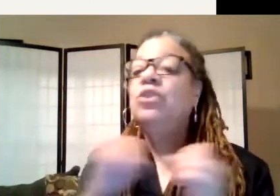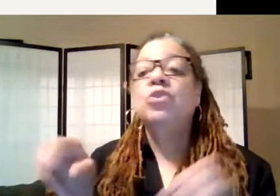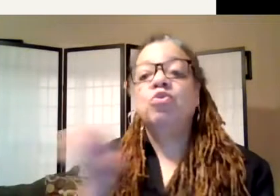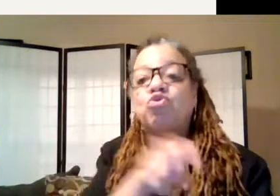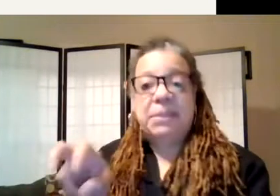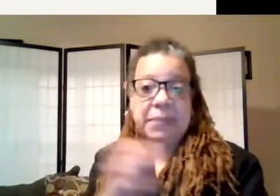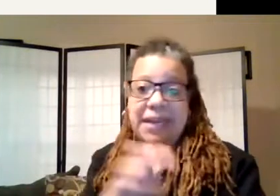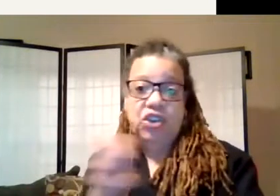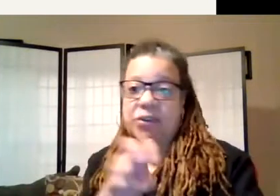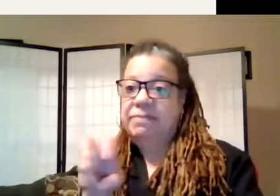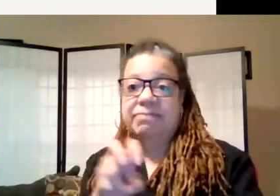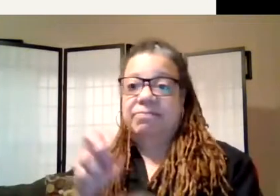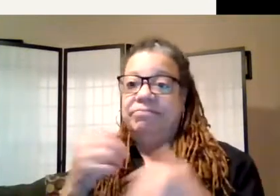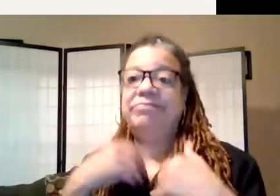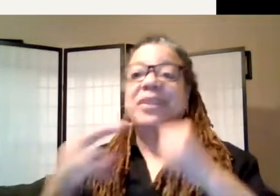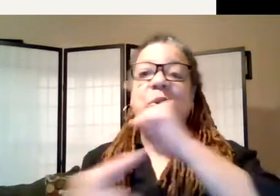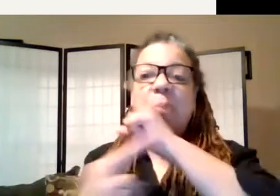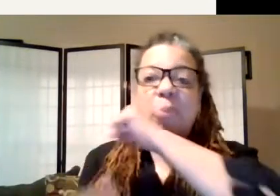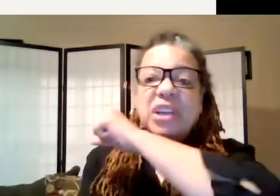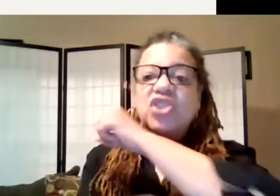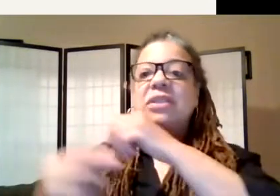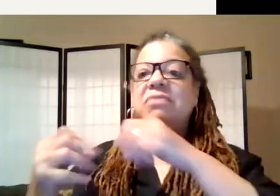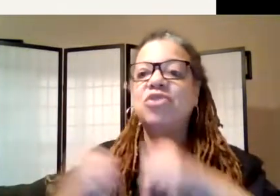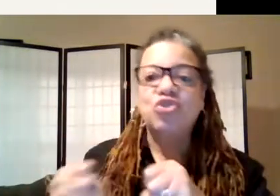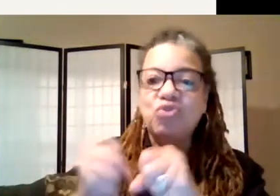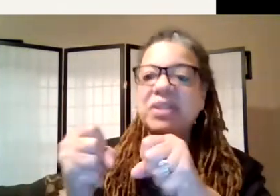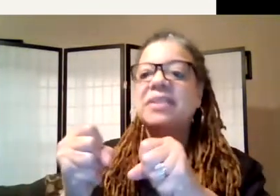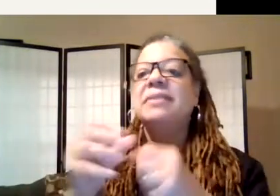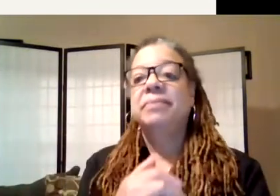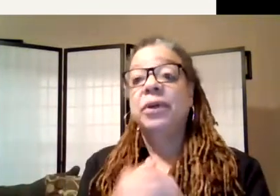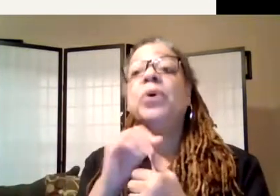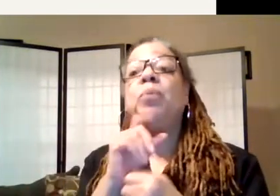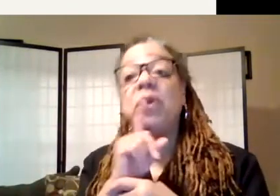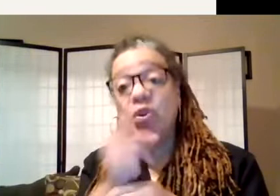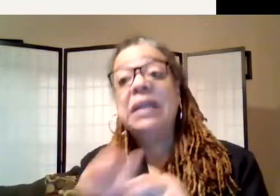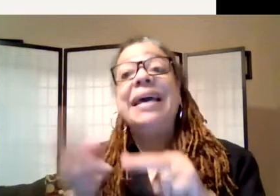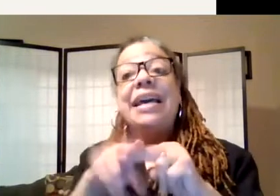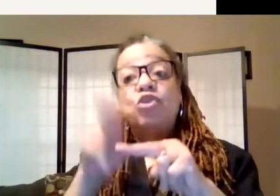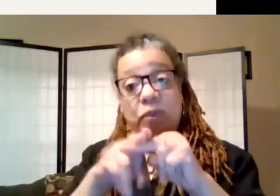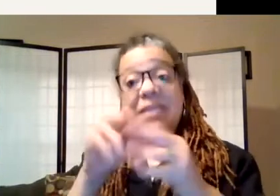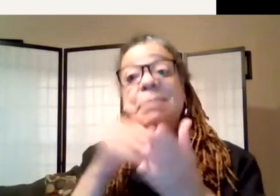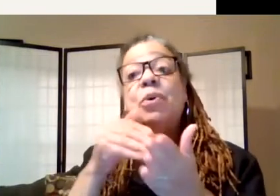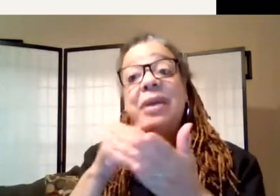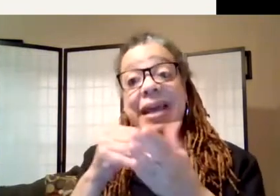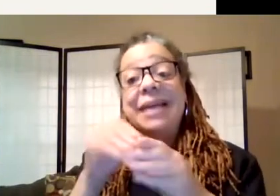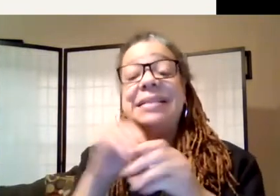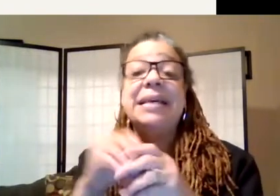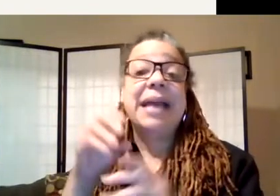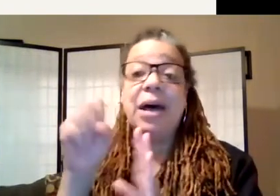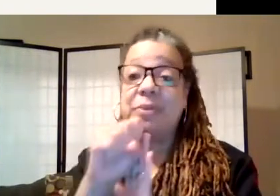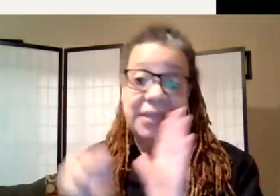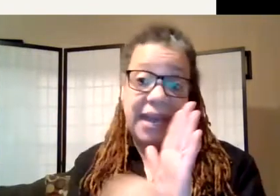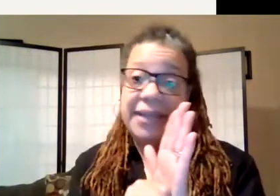infrastructure as well. So we've actually increased the millionaires in the state throughout the years. Priorities for low-income communities